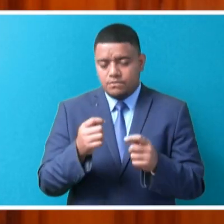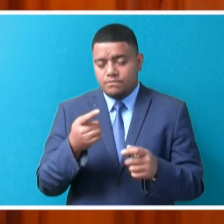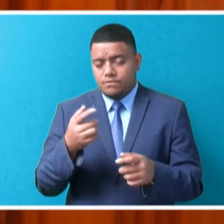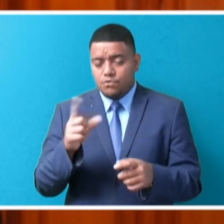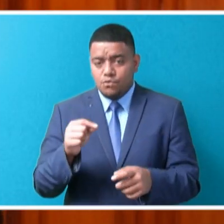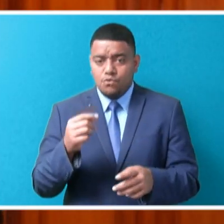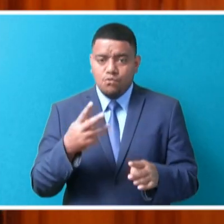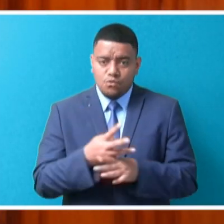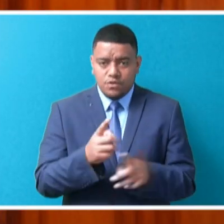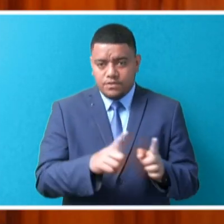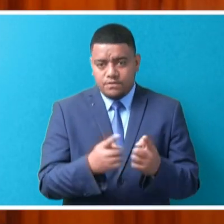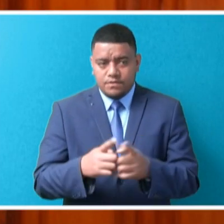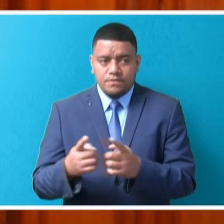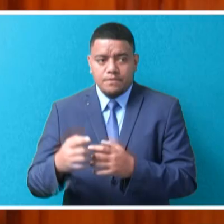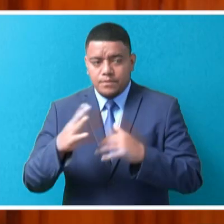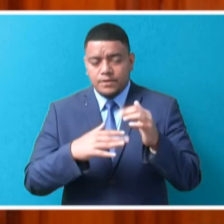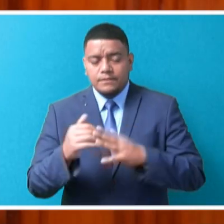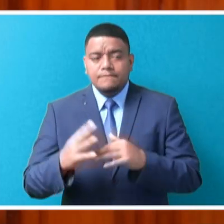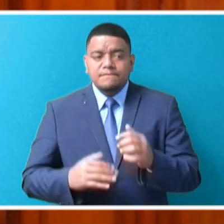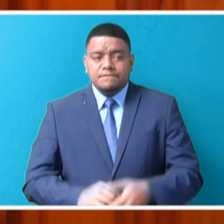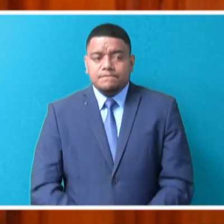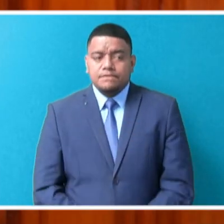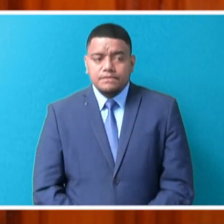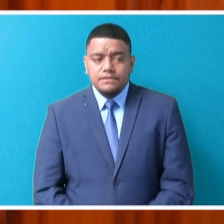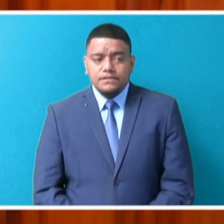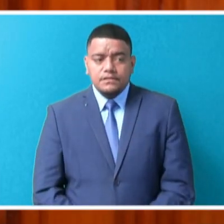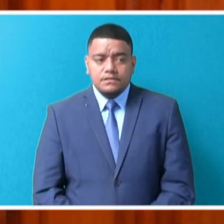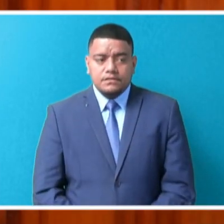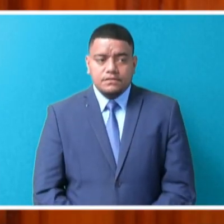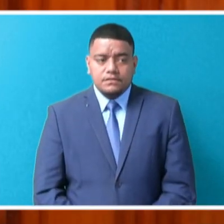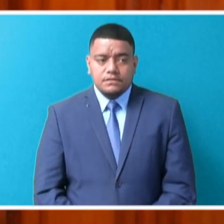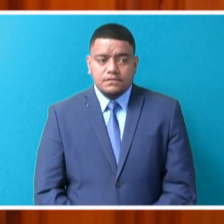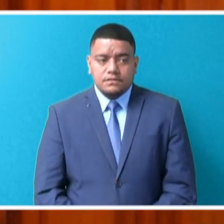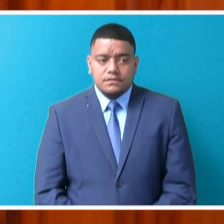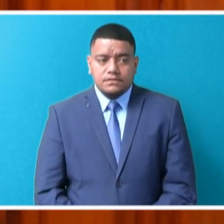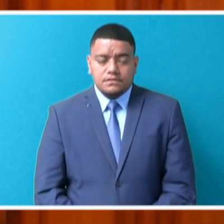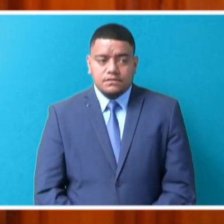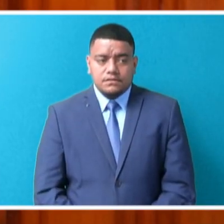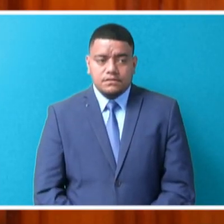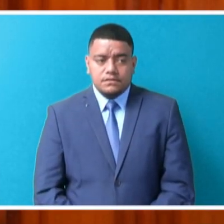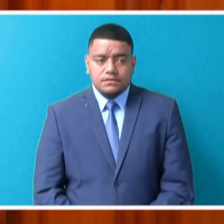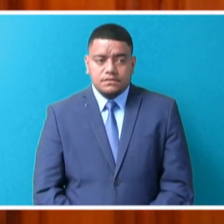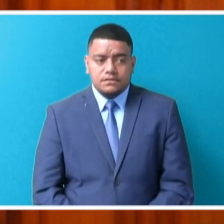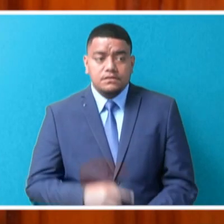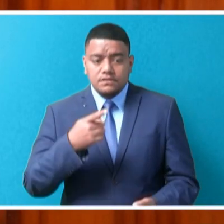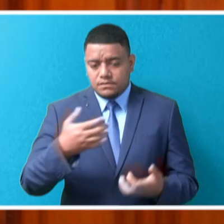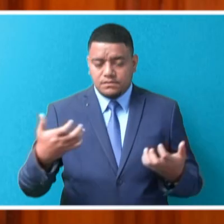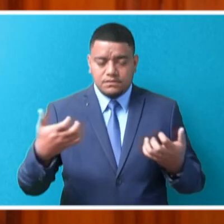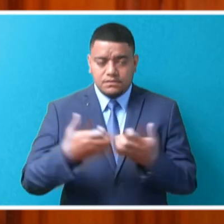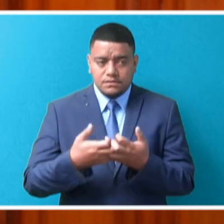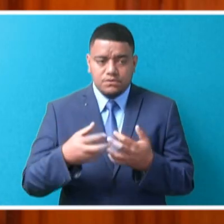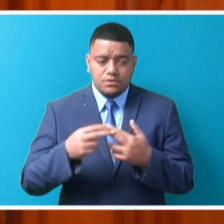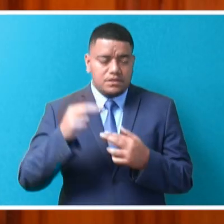biodiversity conservation, and watershed protection. Honorable Speaker, landscape restoration initiatives align with national mitigation